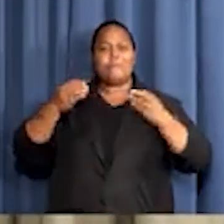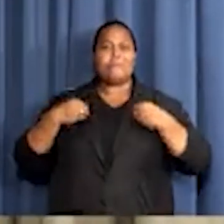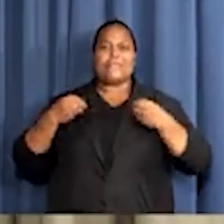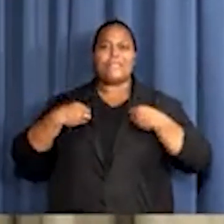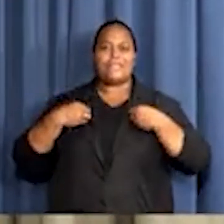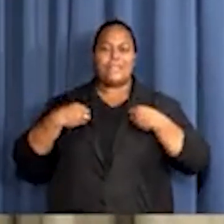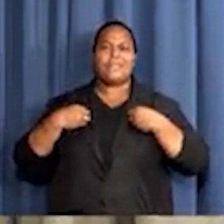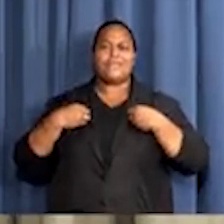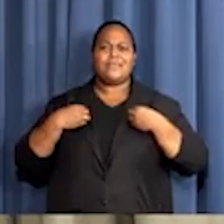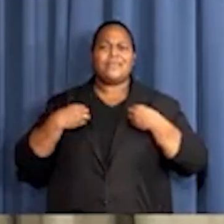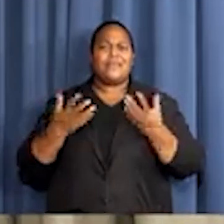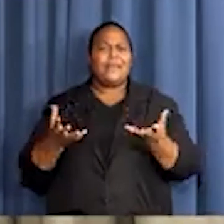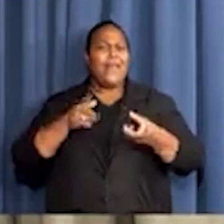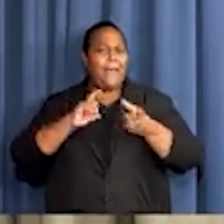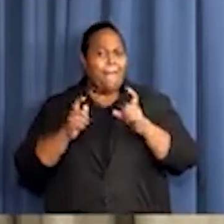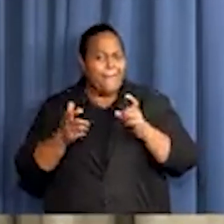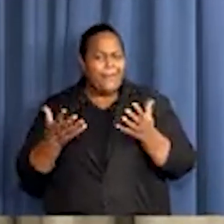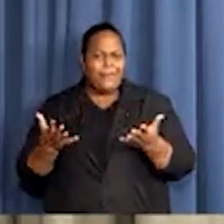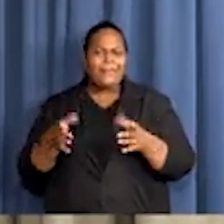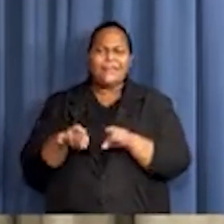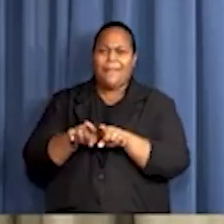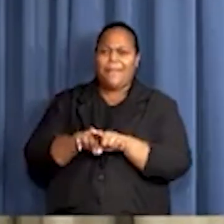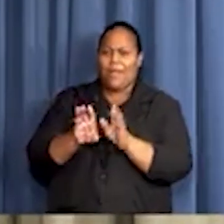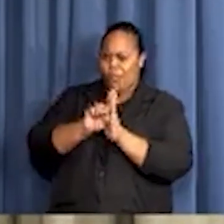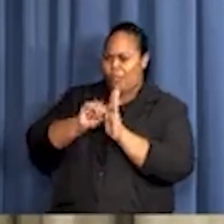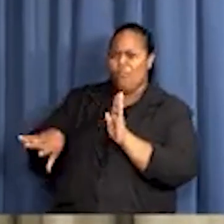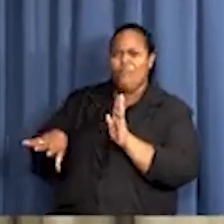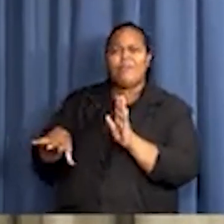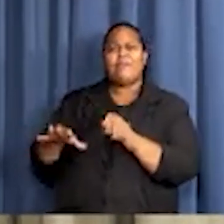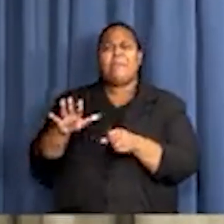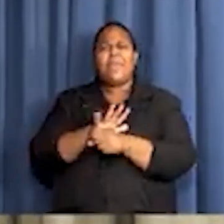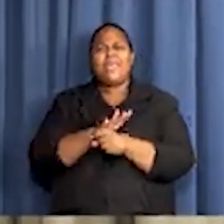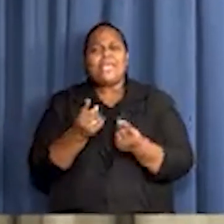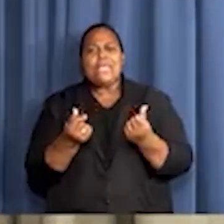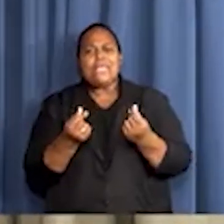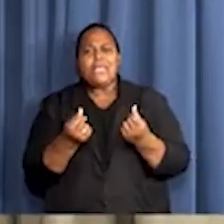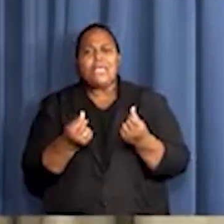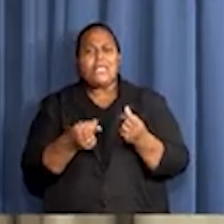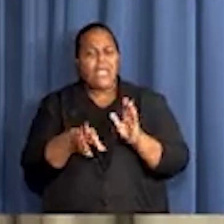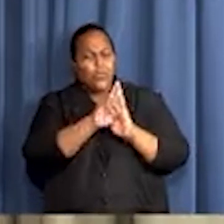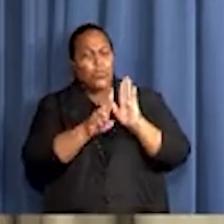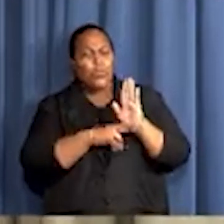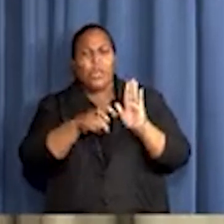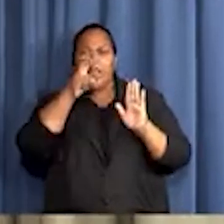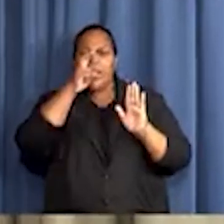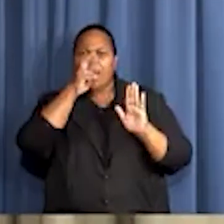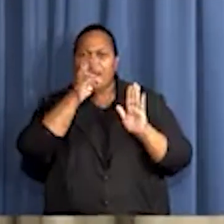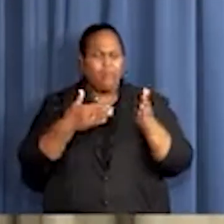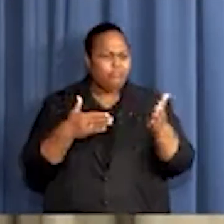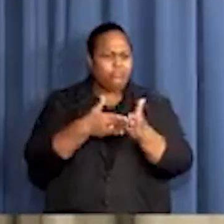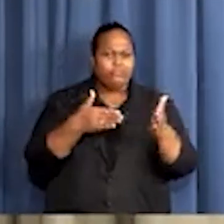climate by removing or simplifying regulations that often acted as an obstacle to